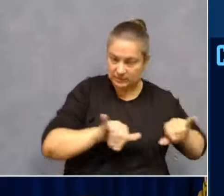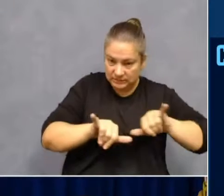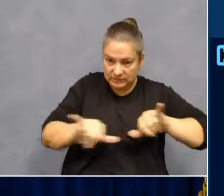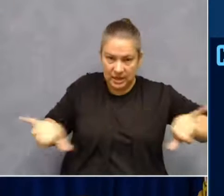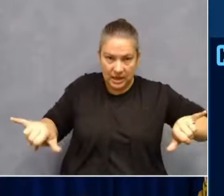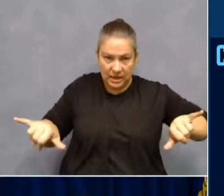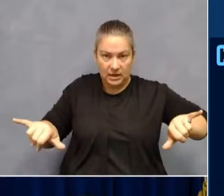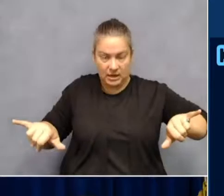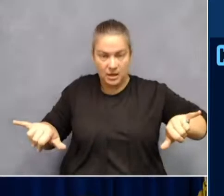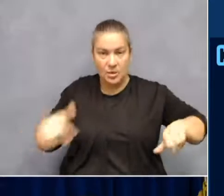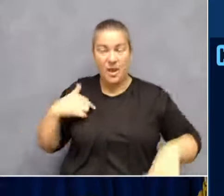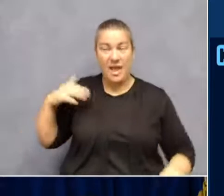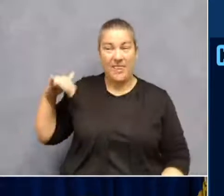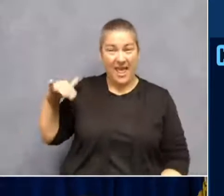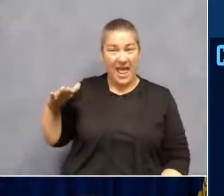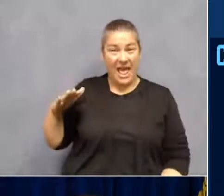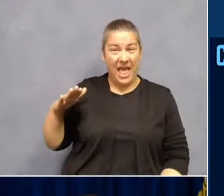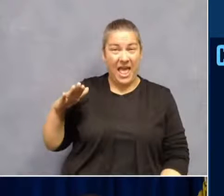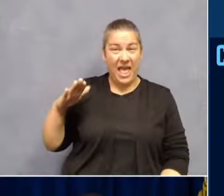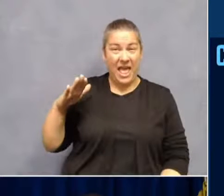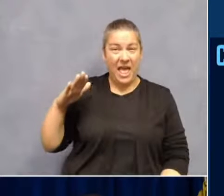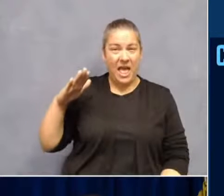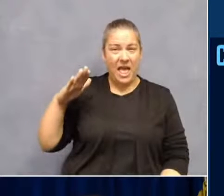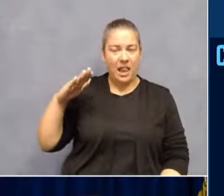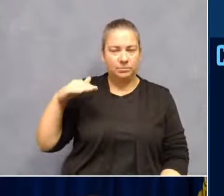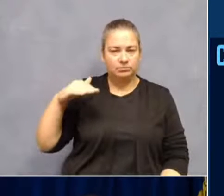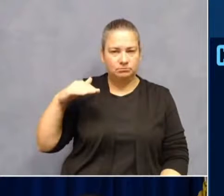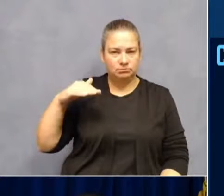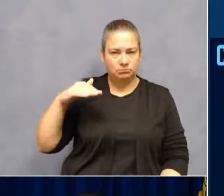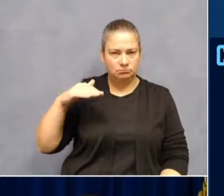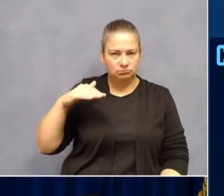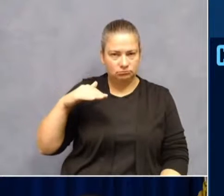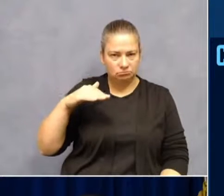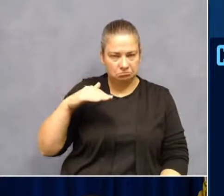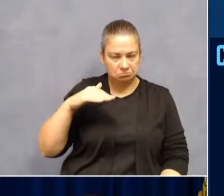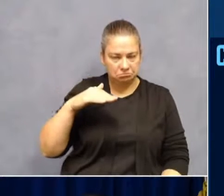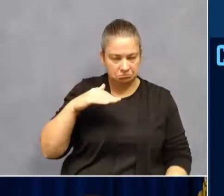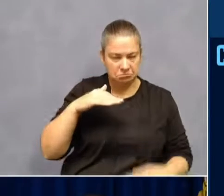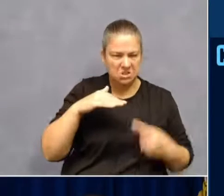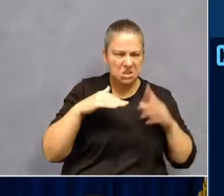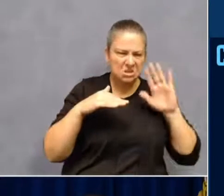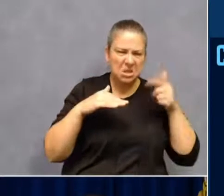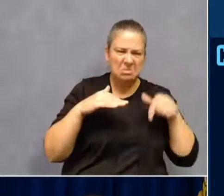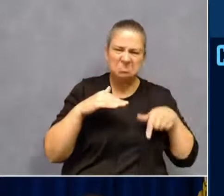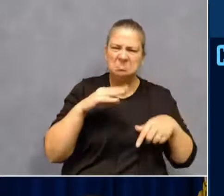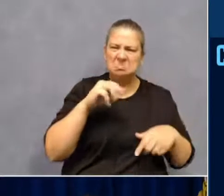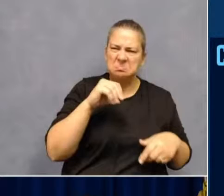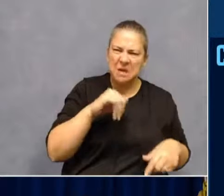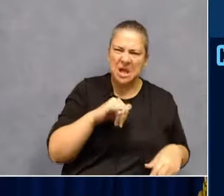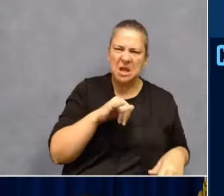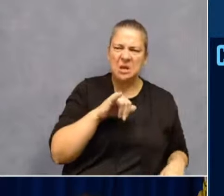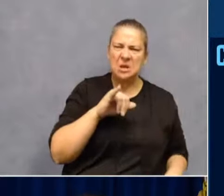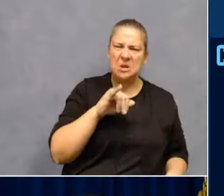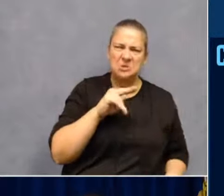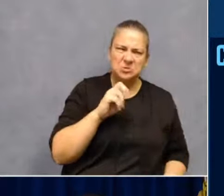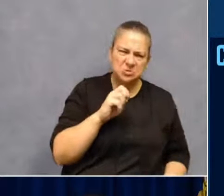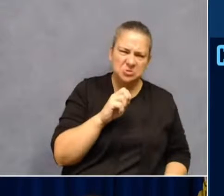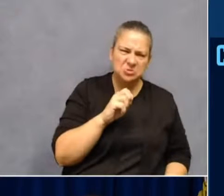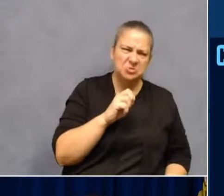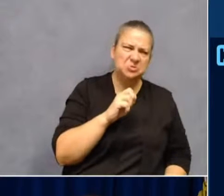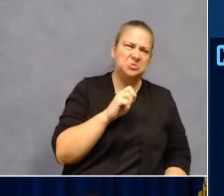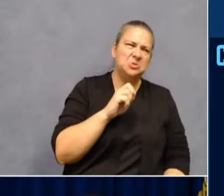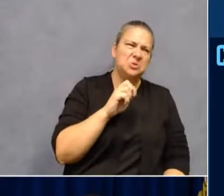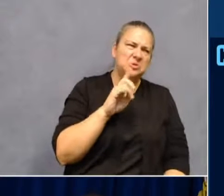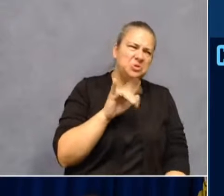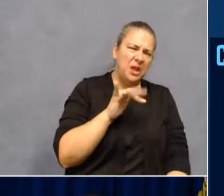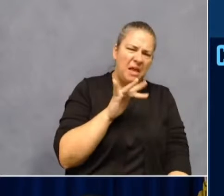then came the period of May, June, really up to about July 4th, where we had opened things